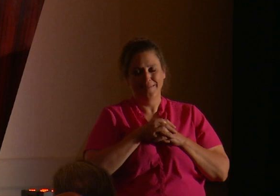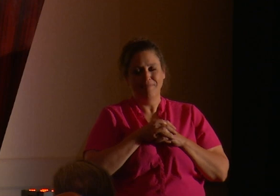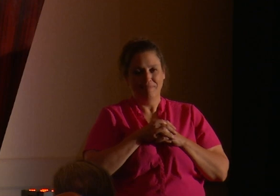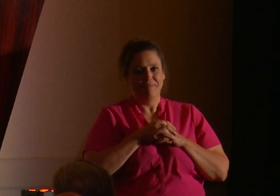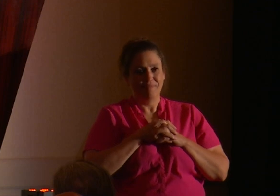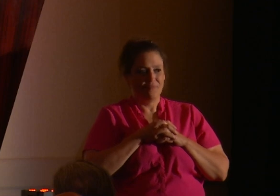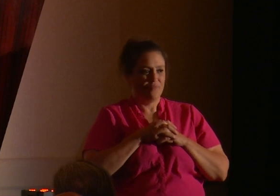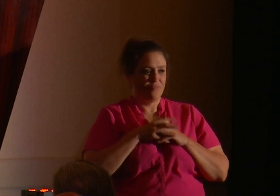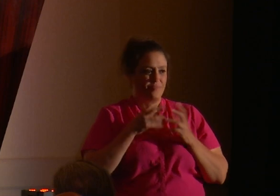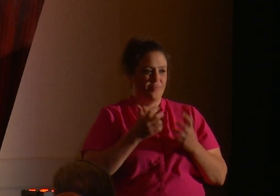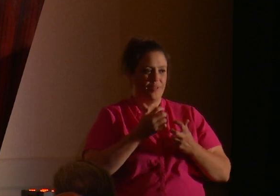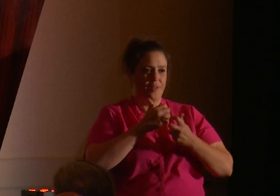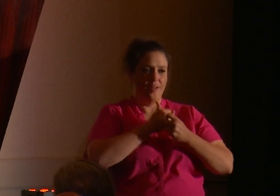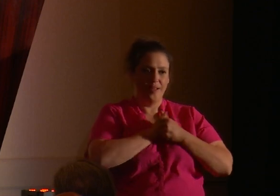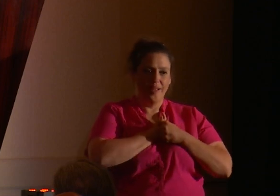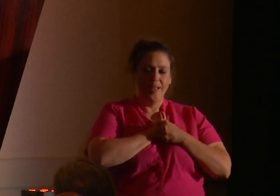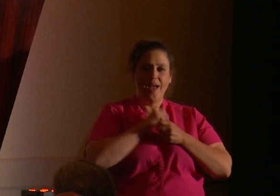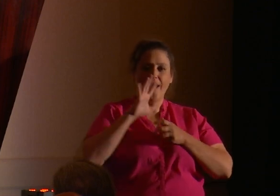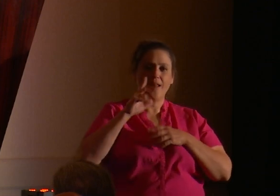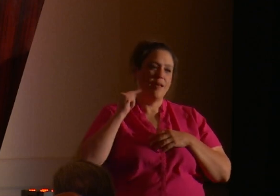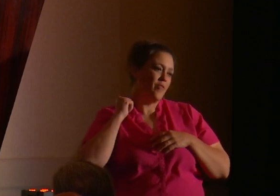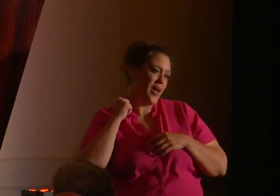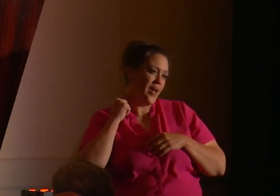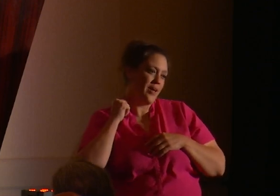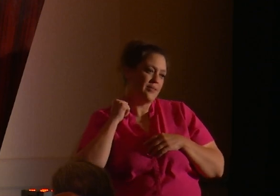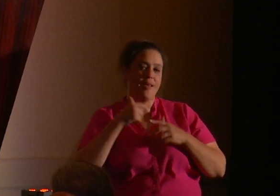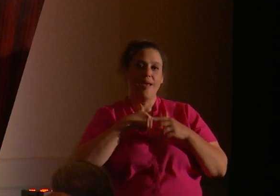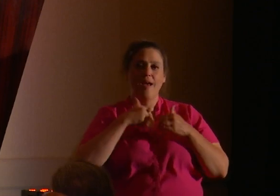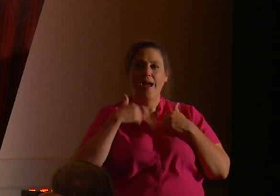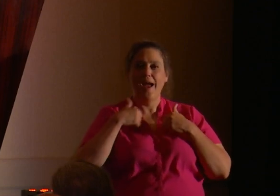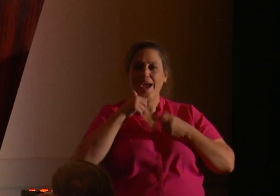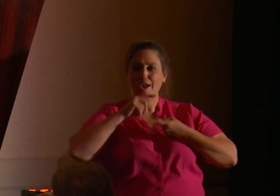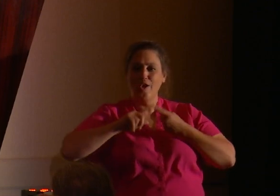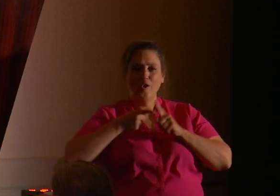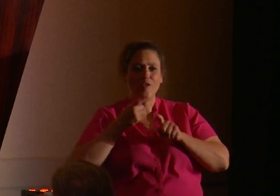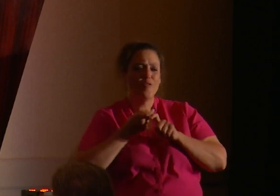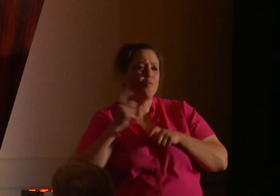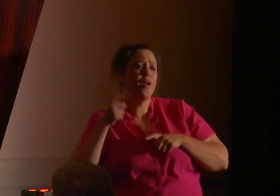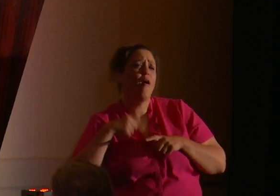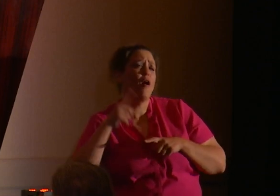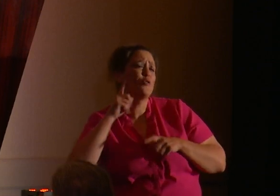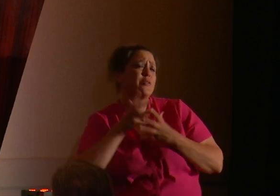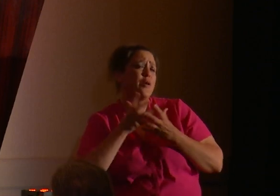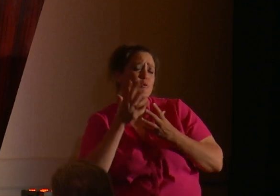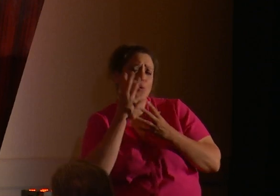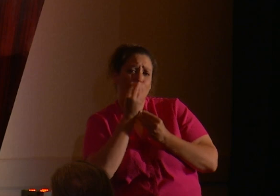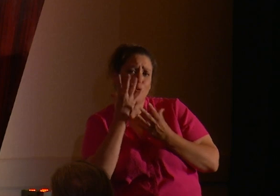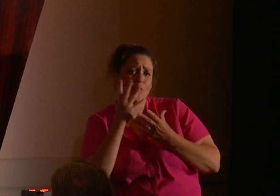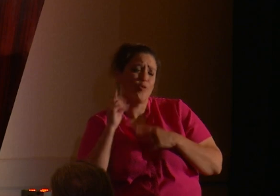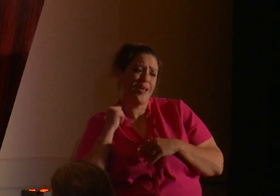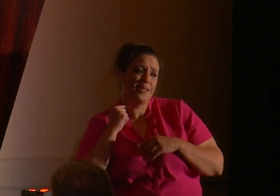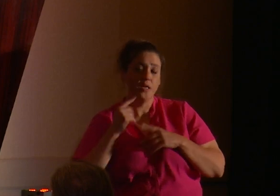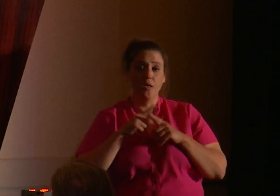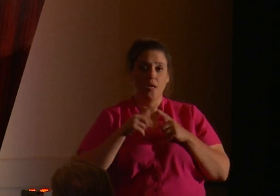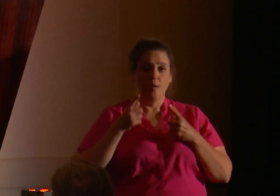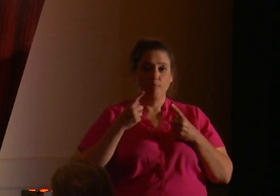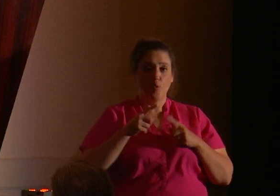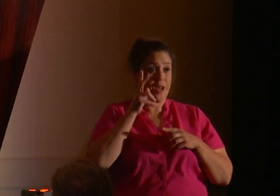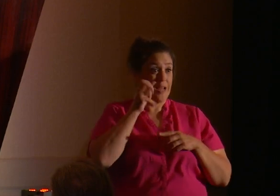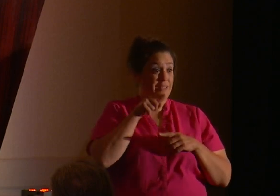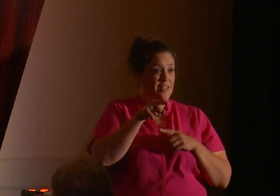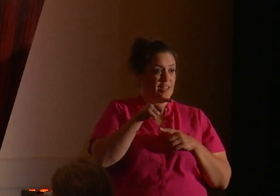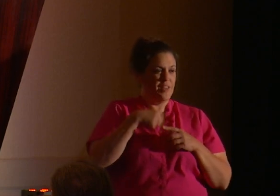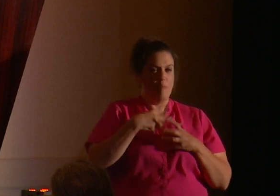I love that Australian, New Zealand accent. I had a girlfriend from there, and I used to say, oh, man, you sound so beautiful. But when I listen to Ray Comfort, I want to pull my face